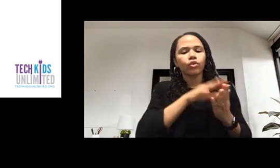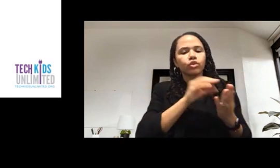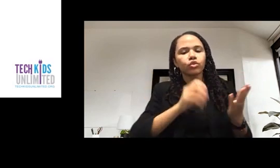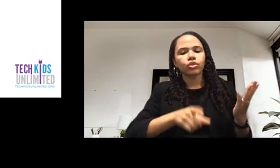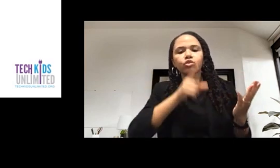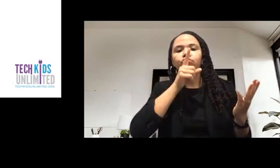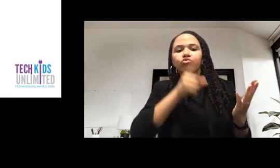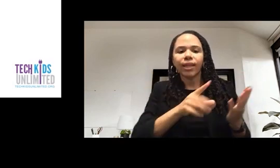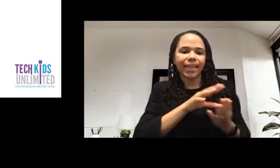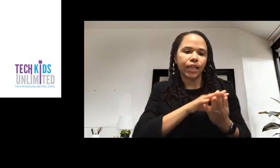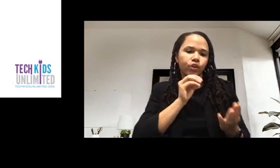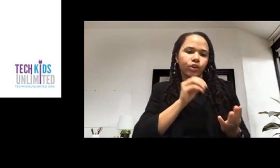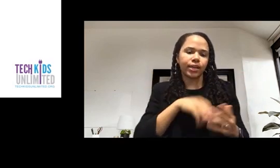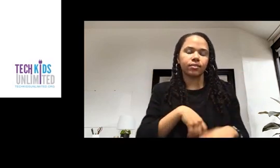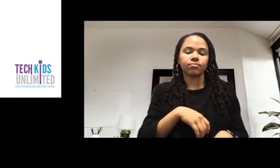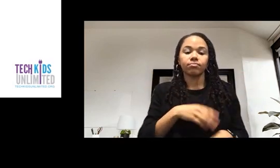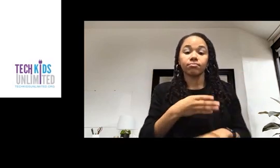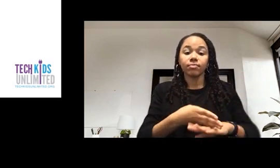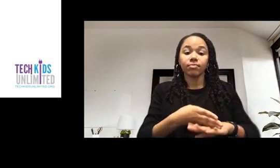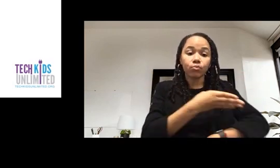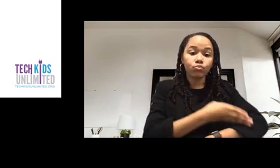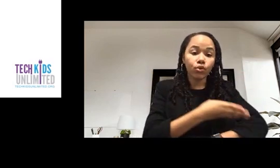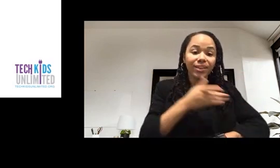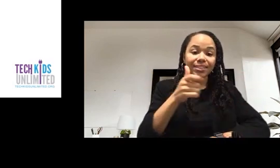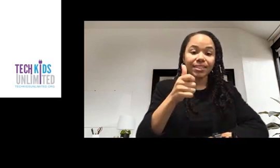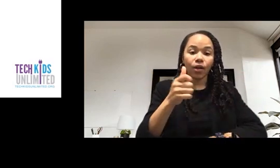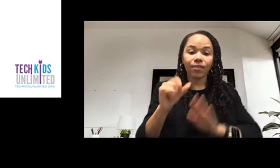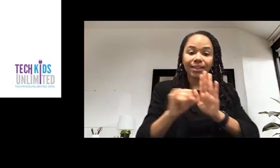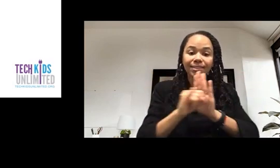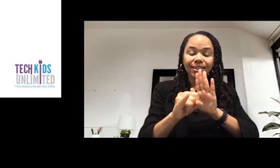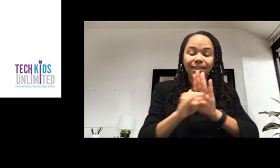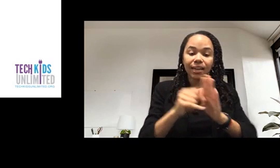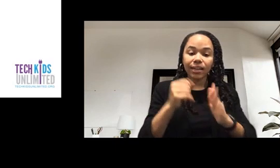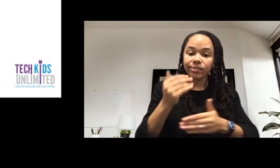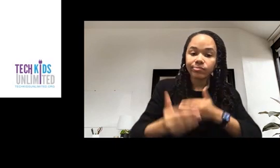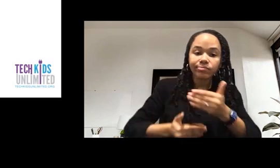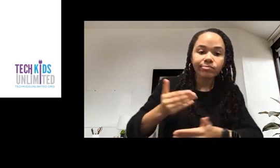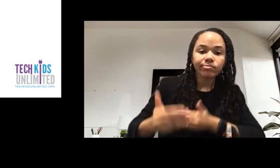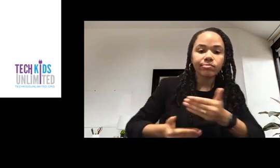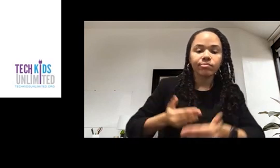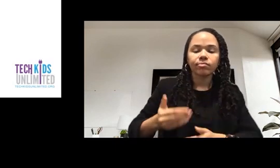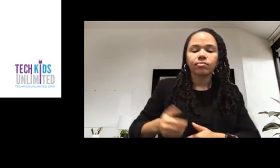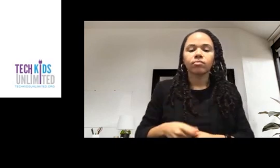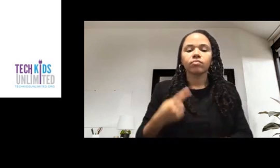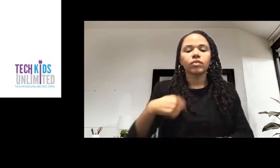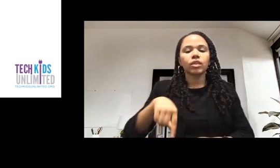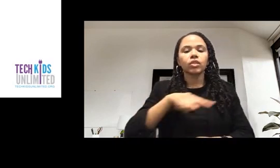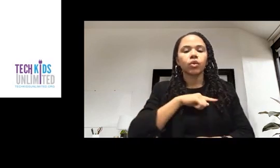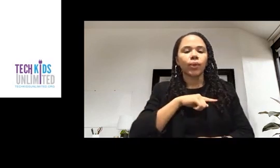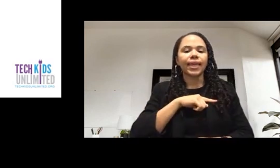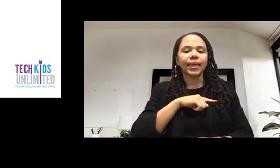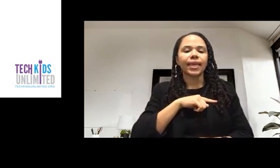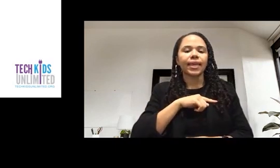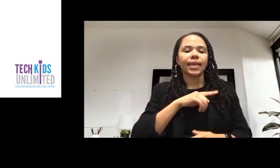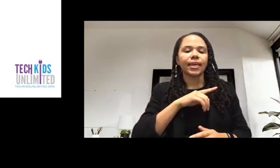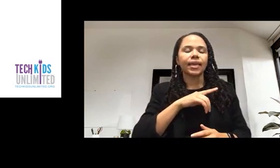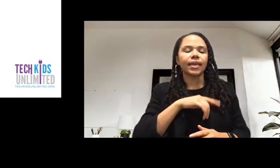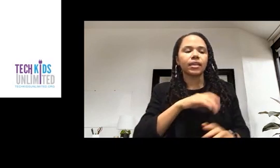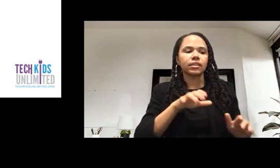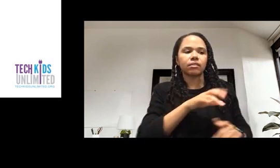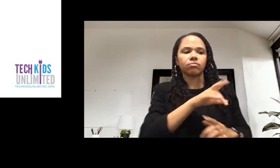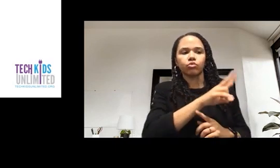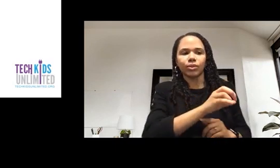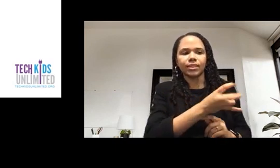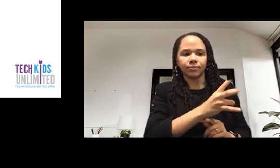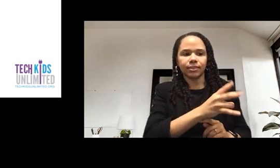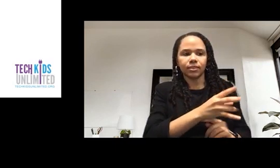they improving their self-identity along the way? So that's what we did in 17. In 18, we went and